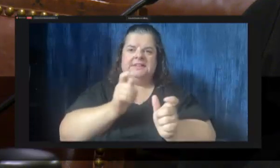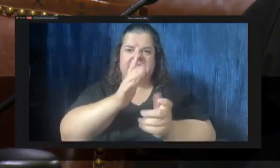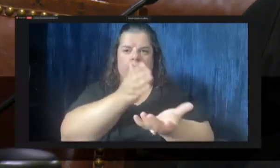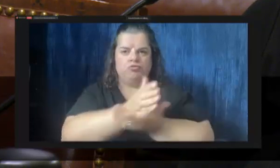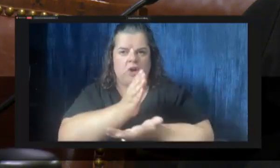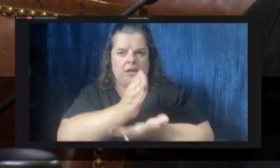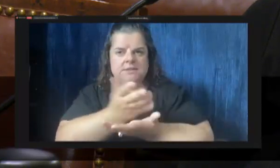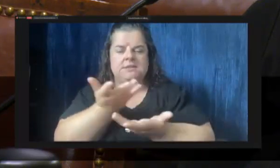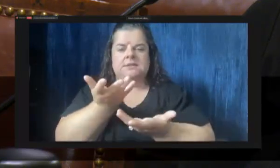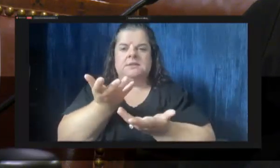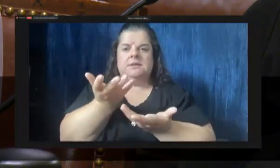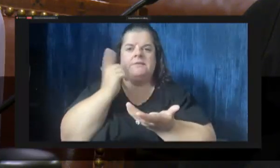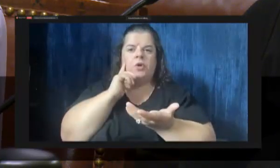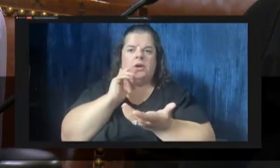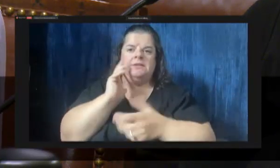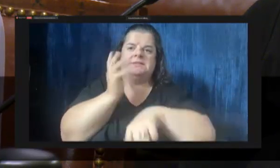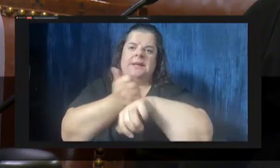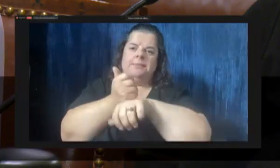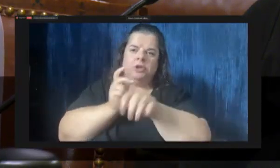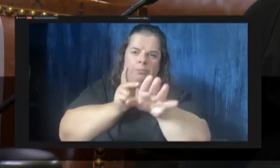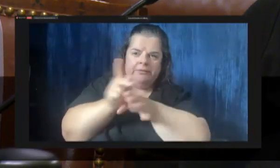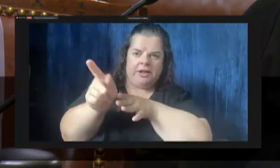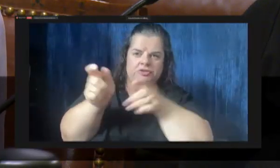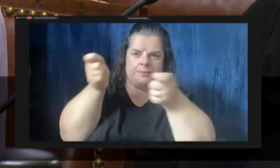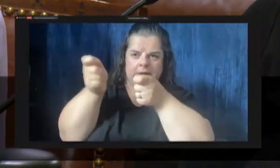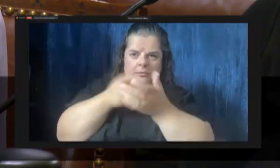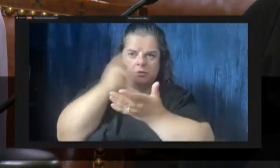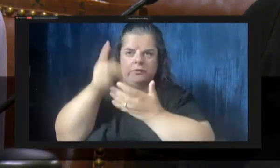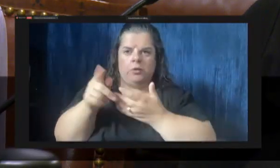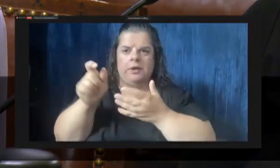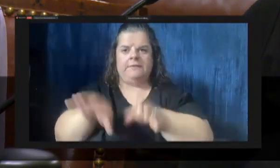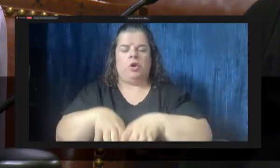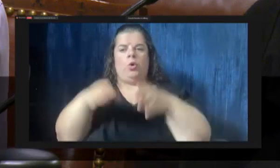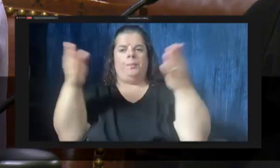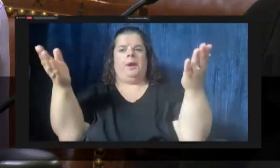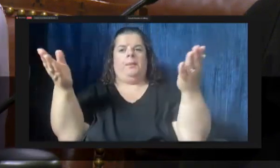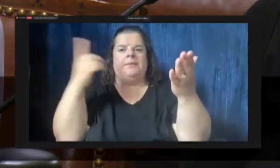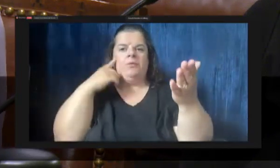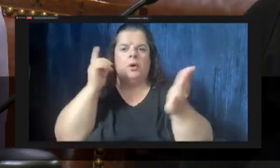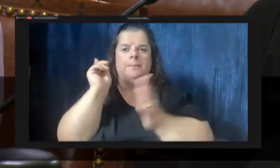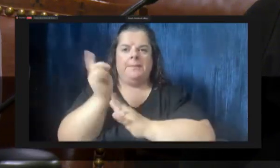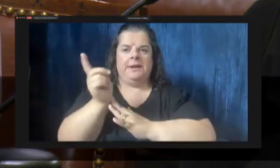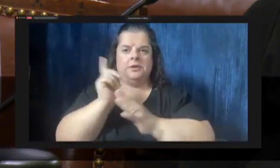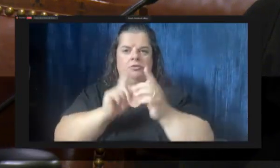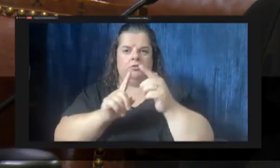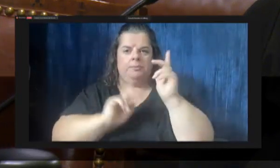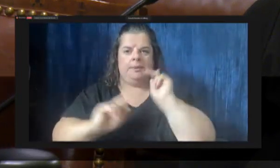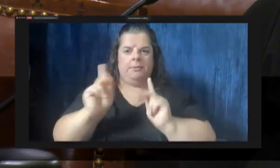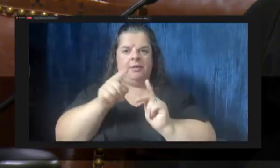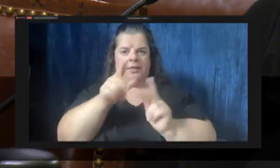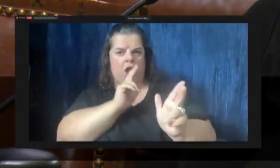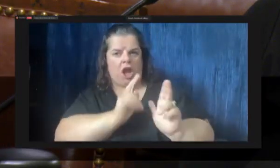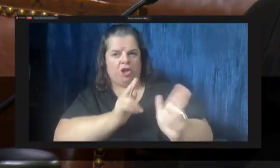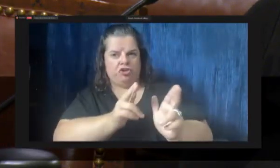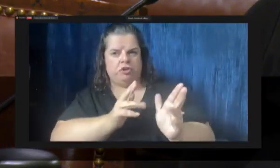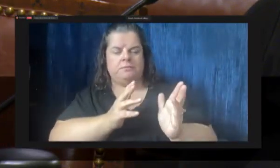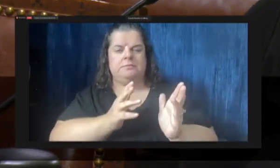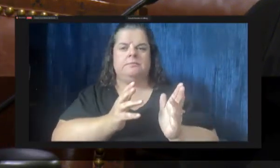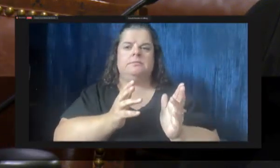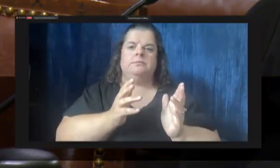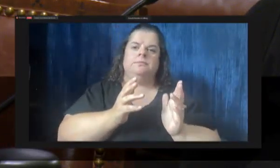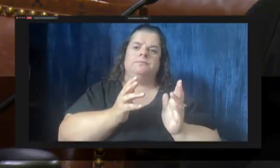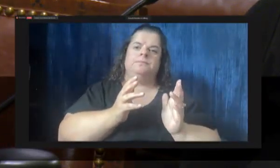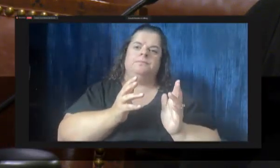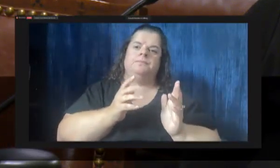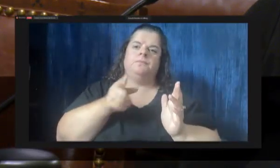professional management program, you have to open the door for a minute to folks who are just kind of hunters. And so that's